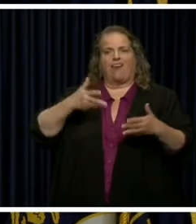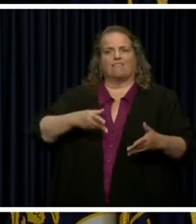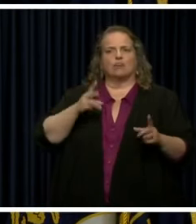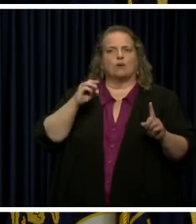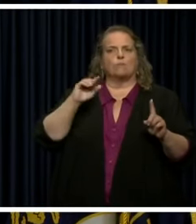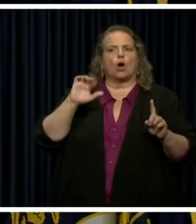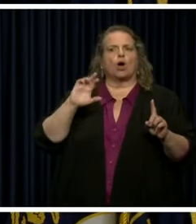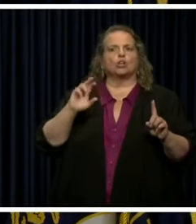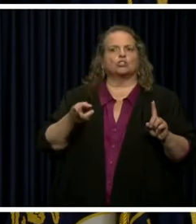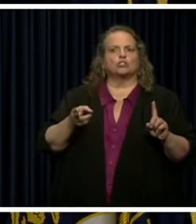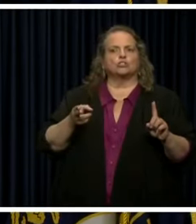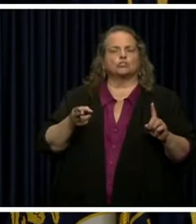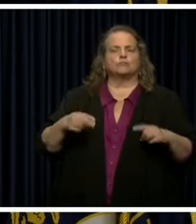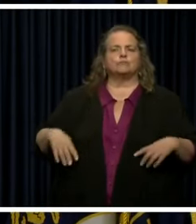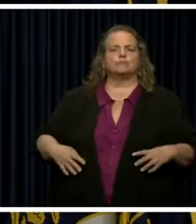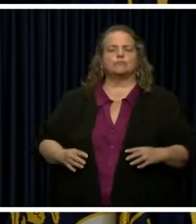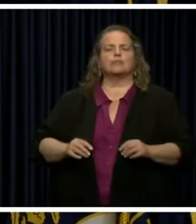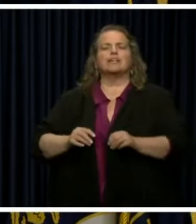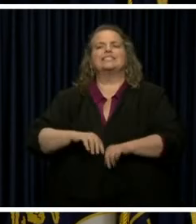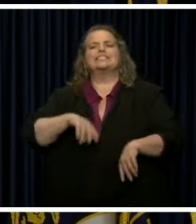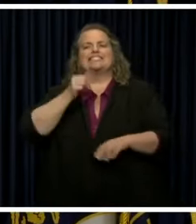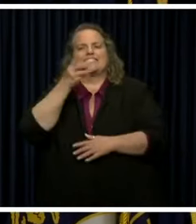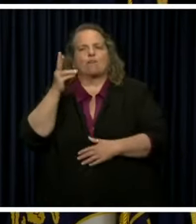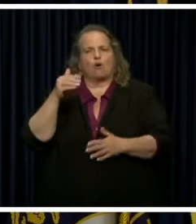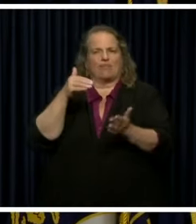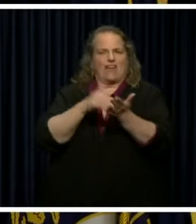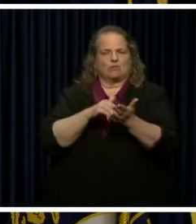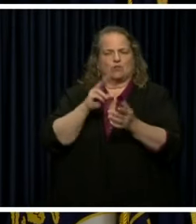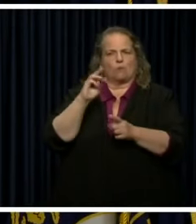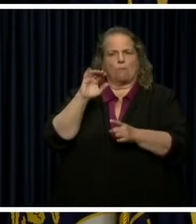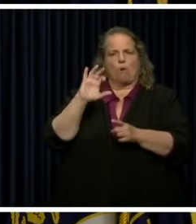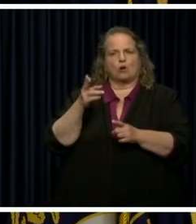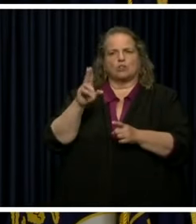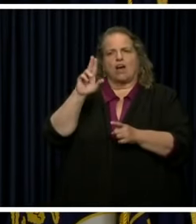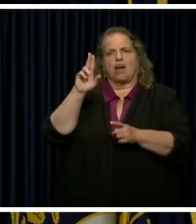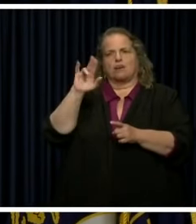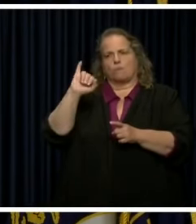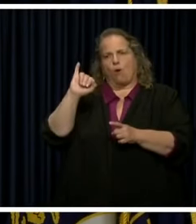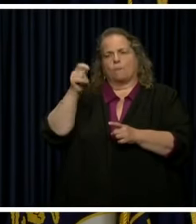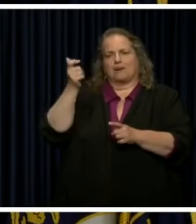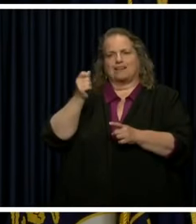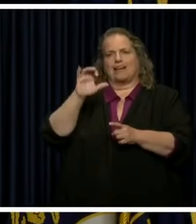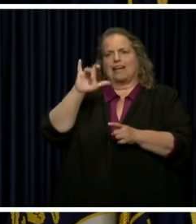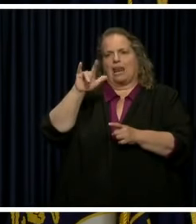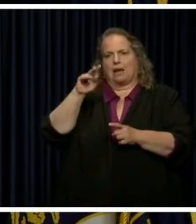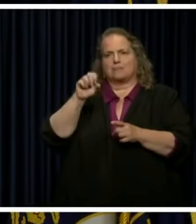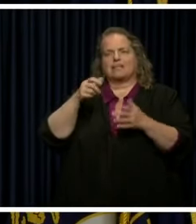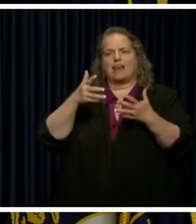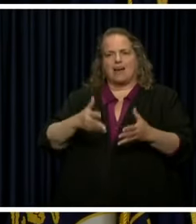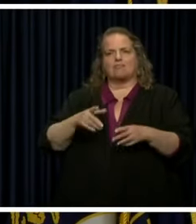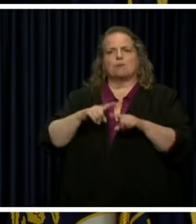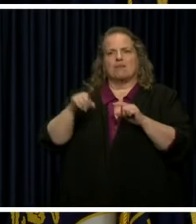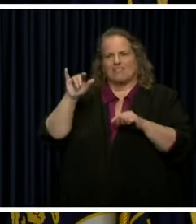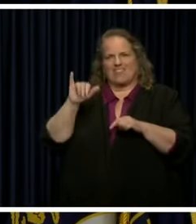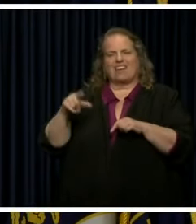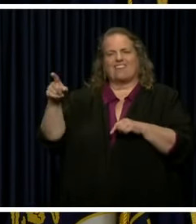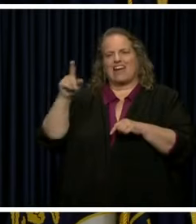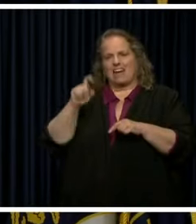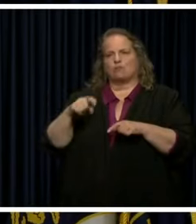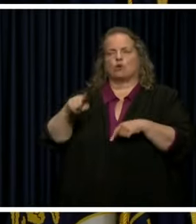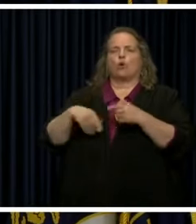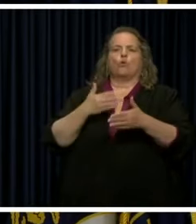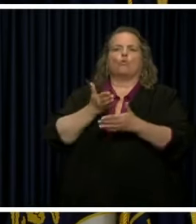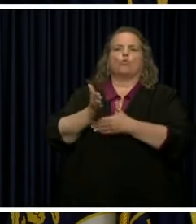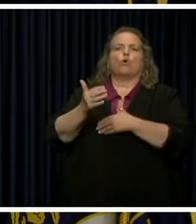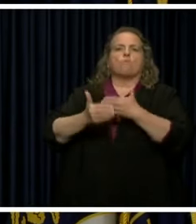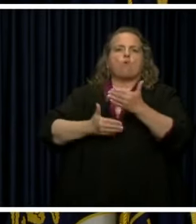There are several thousand March unemployment claims left, but they really are the ones that have to go through an adjudicatory process